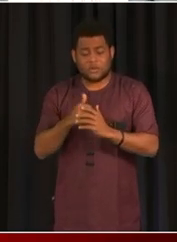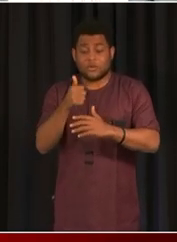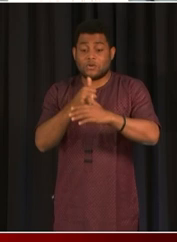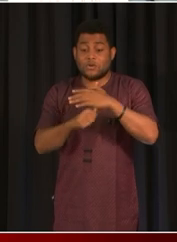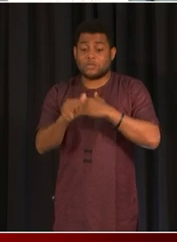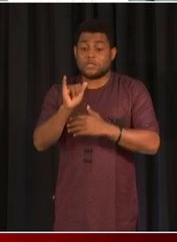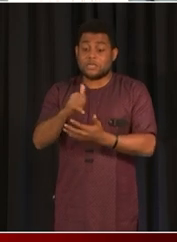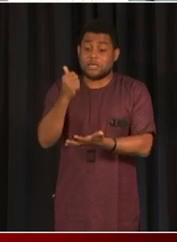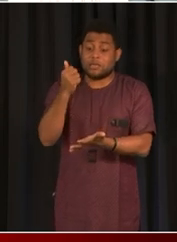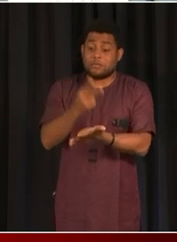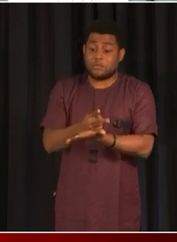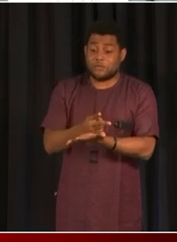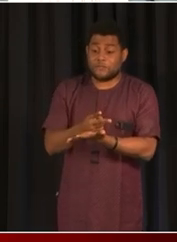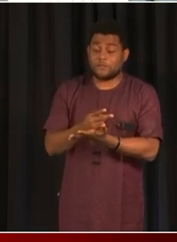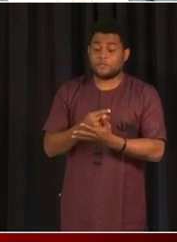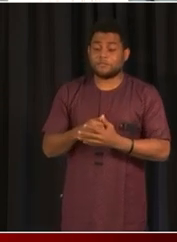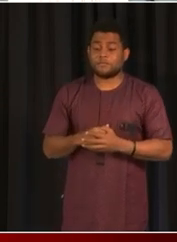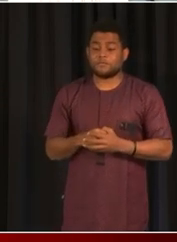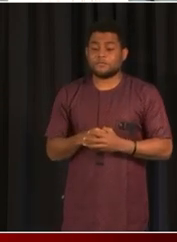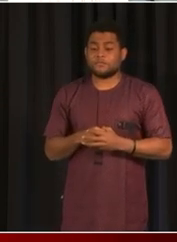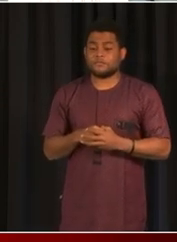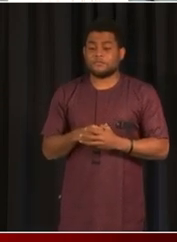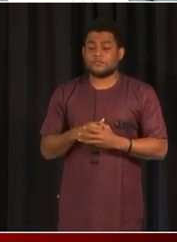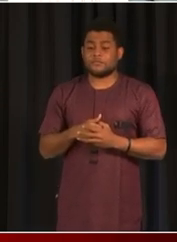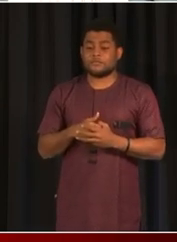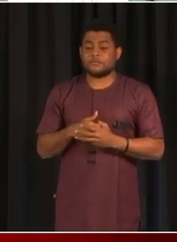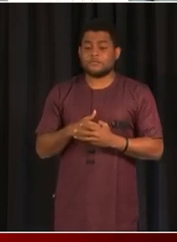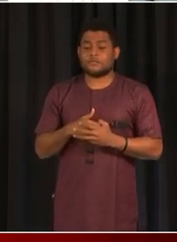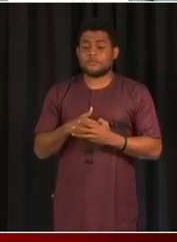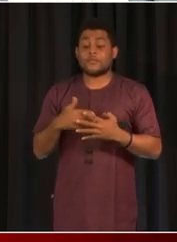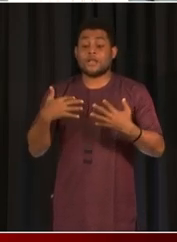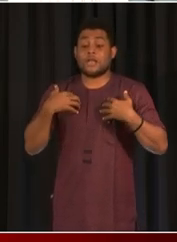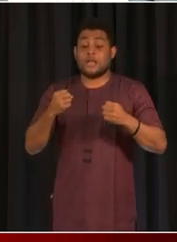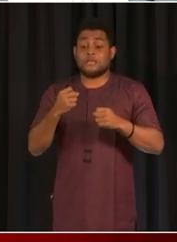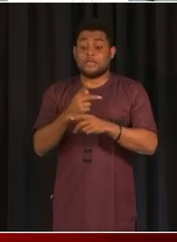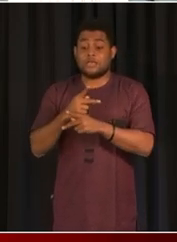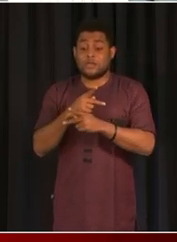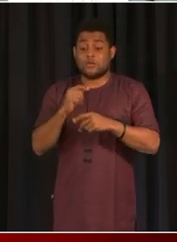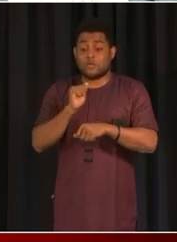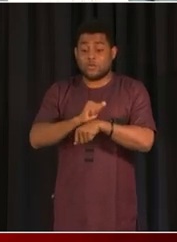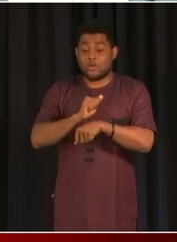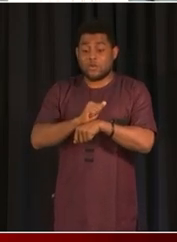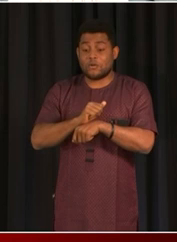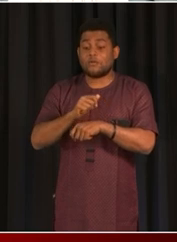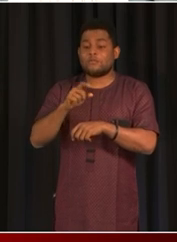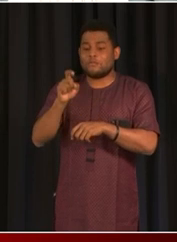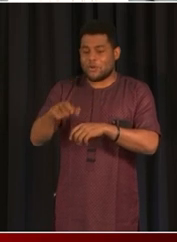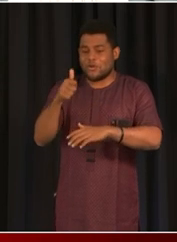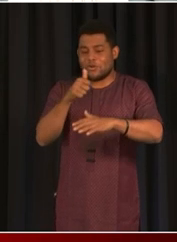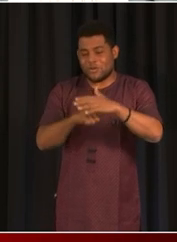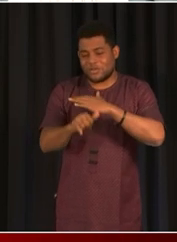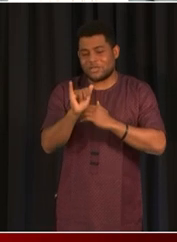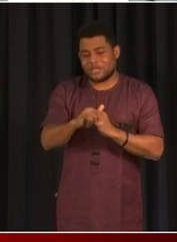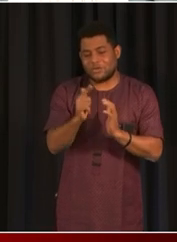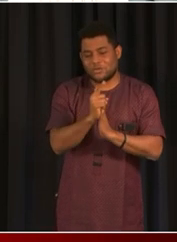which healthcare professionals and healthcare workers in the District of Columbia are being required to have a vaccine.